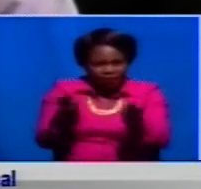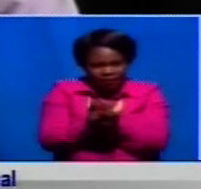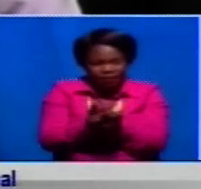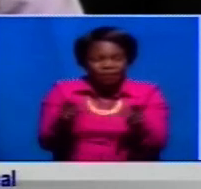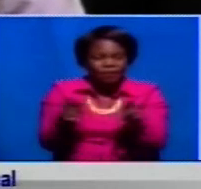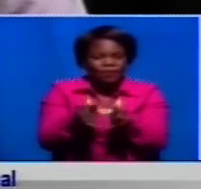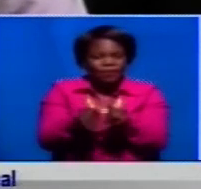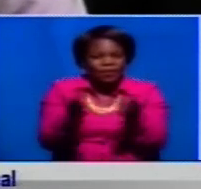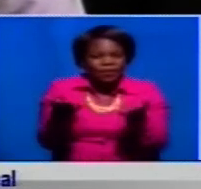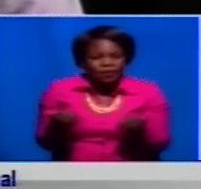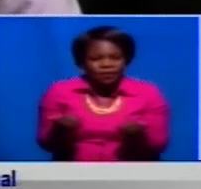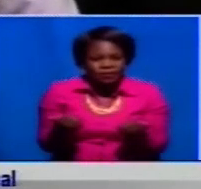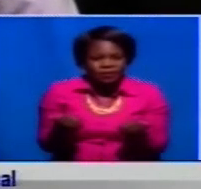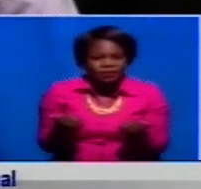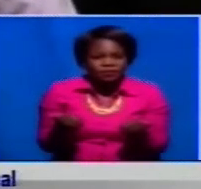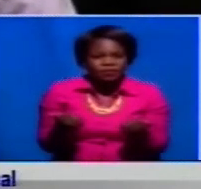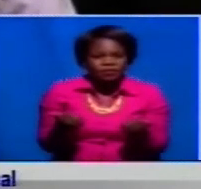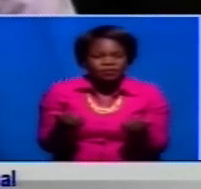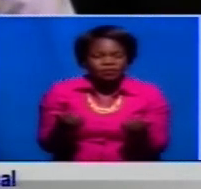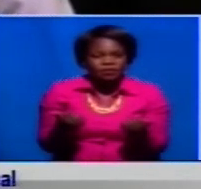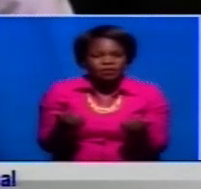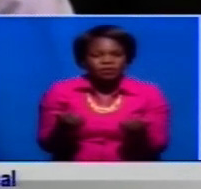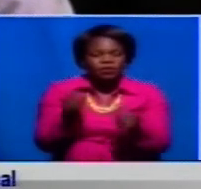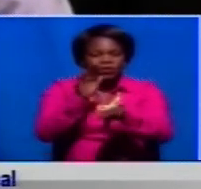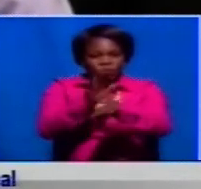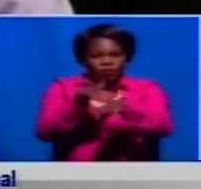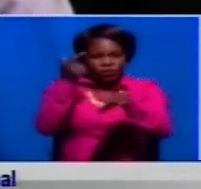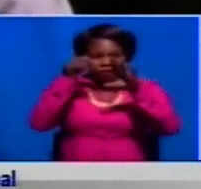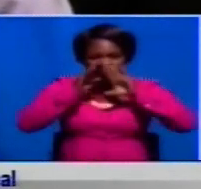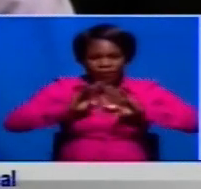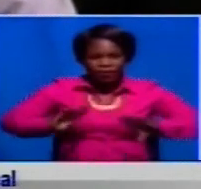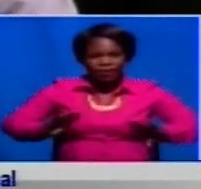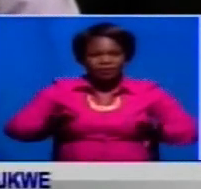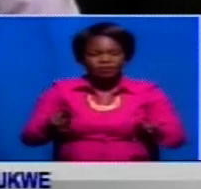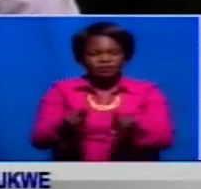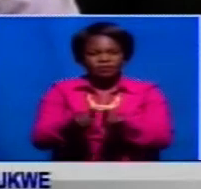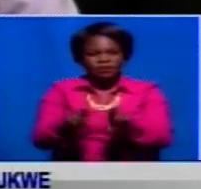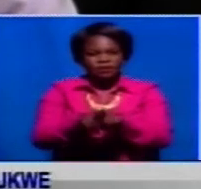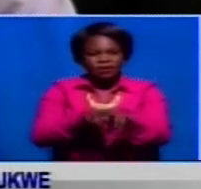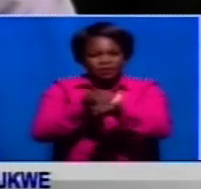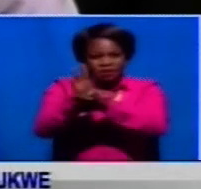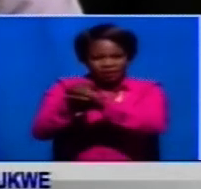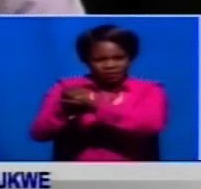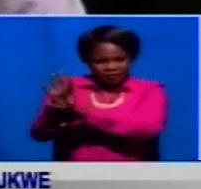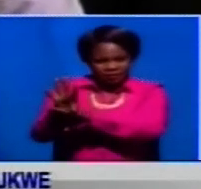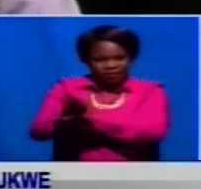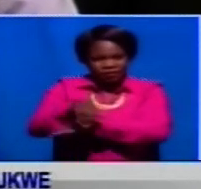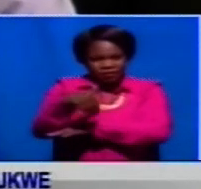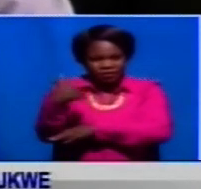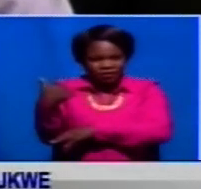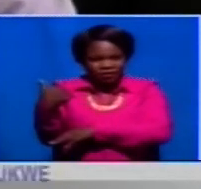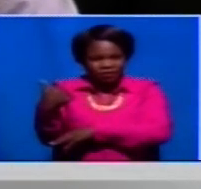also want to call for peace, and also to advise others,